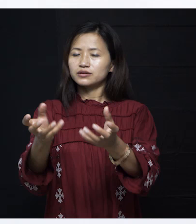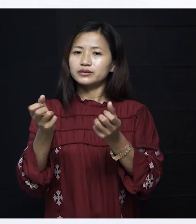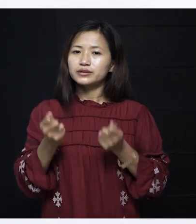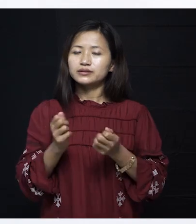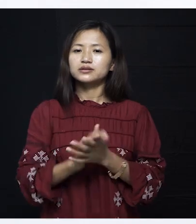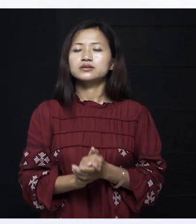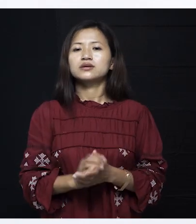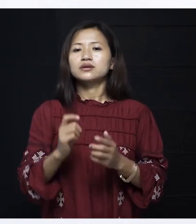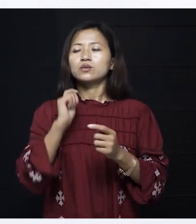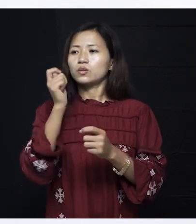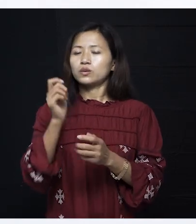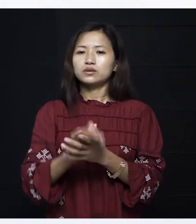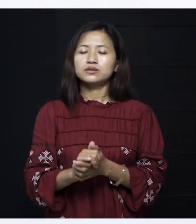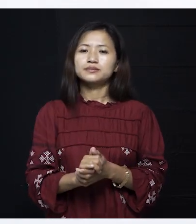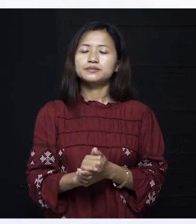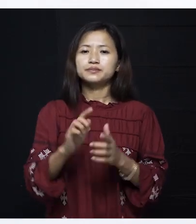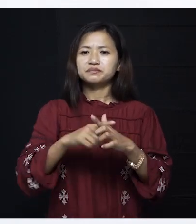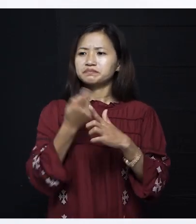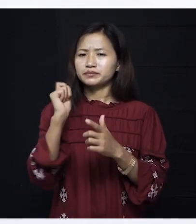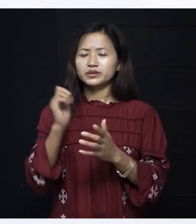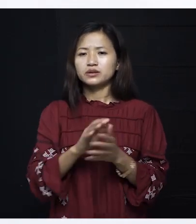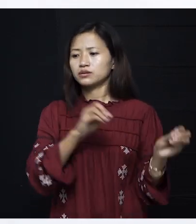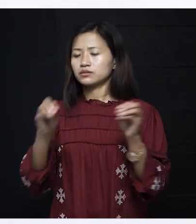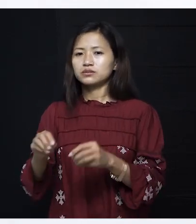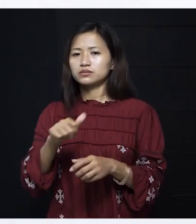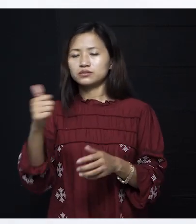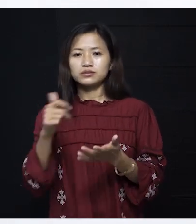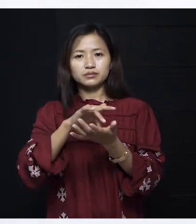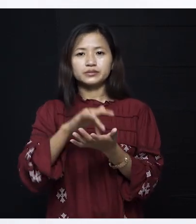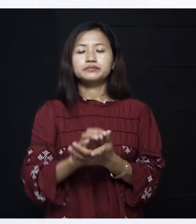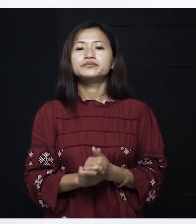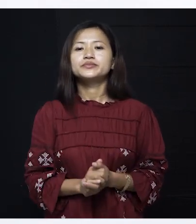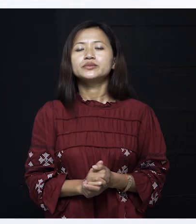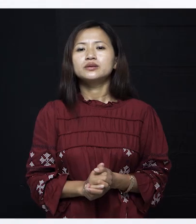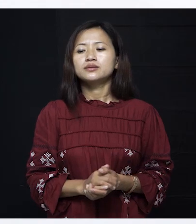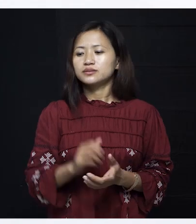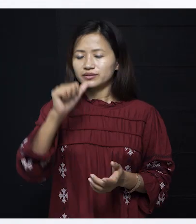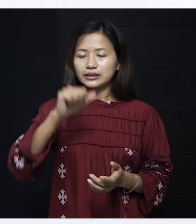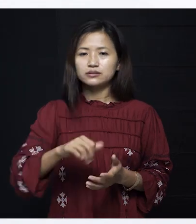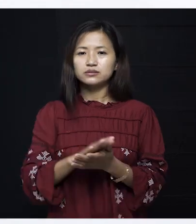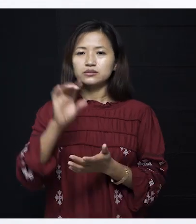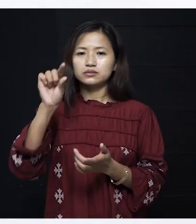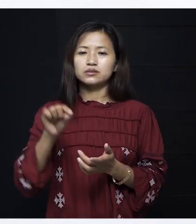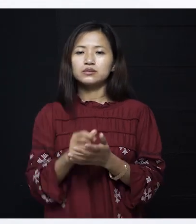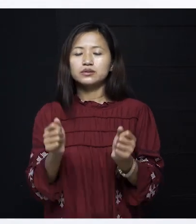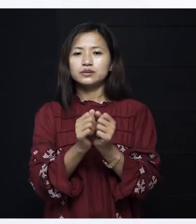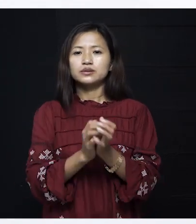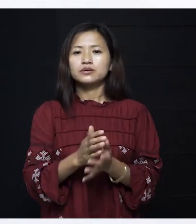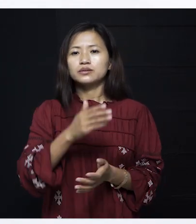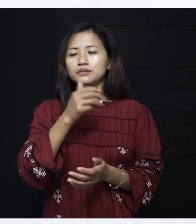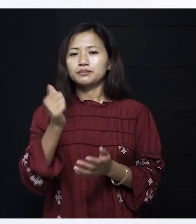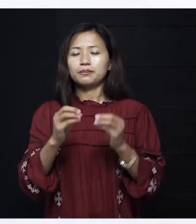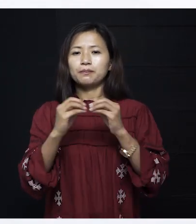employment. So in such cases, people are going to migrate to another place, isn't it? Then it can also be to do with